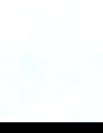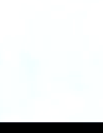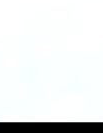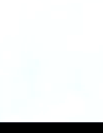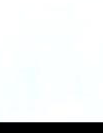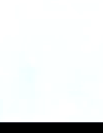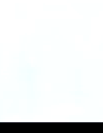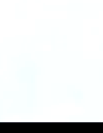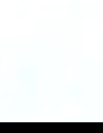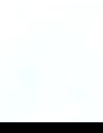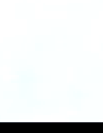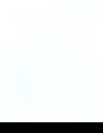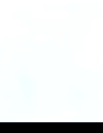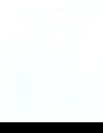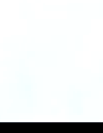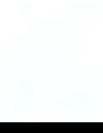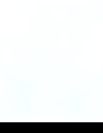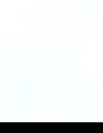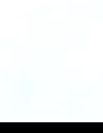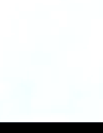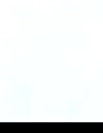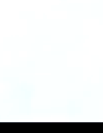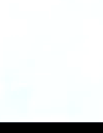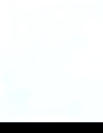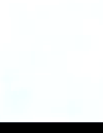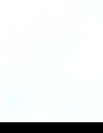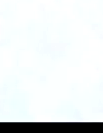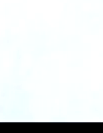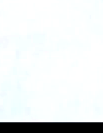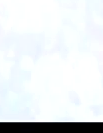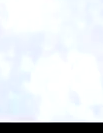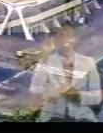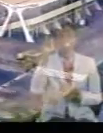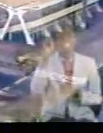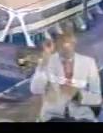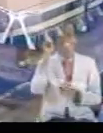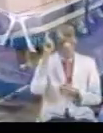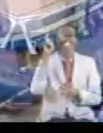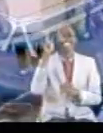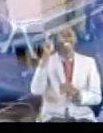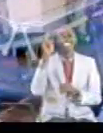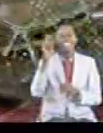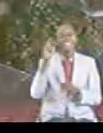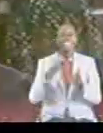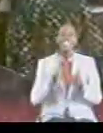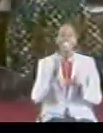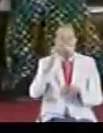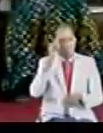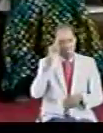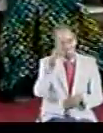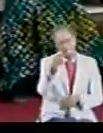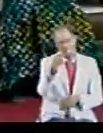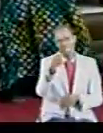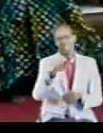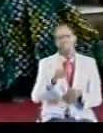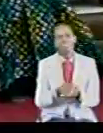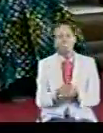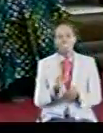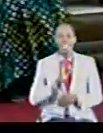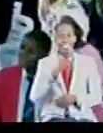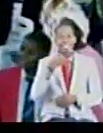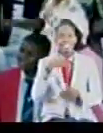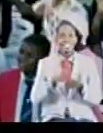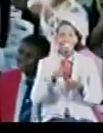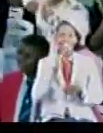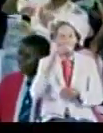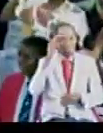GMT daily and 0700 hours GMT on Sunday. It is for you. I said it is for